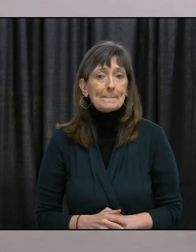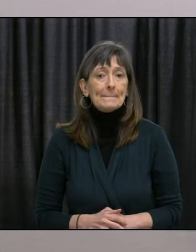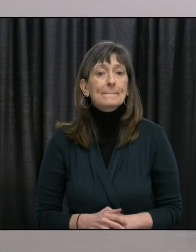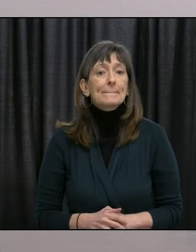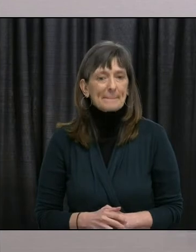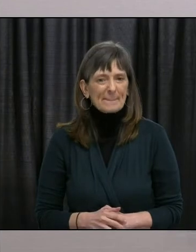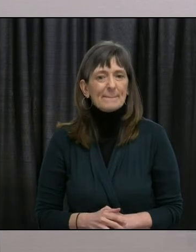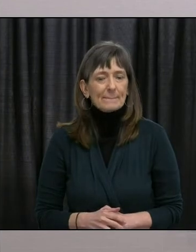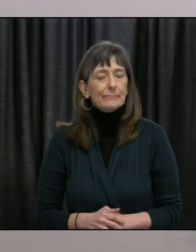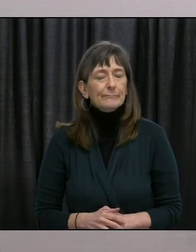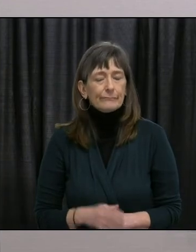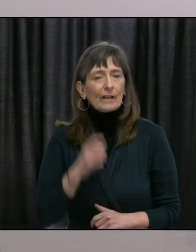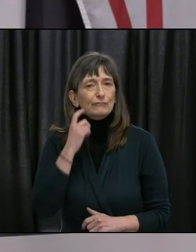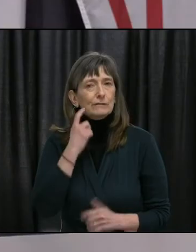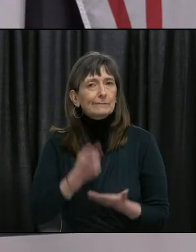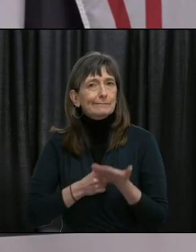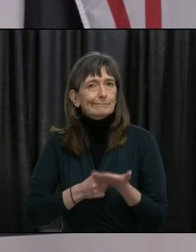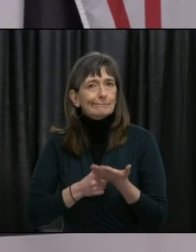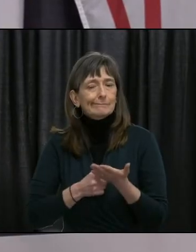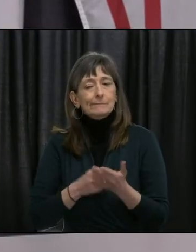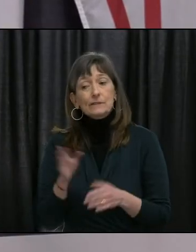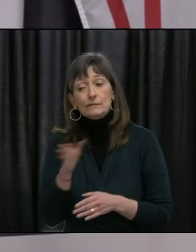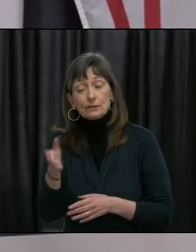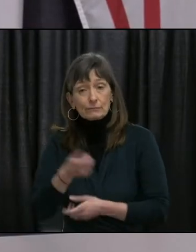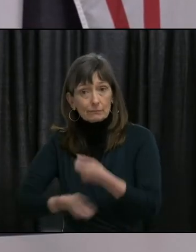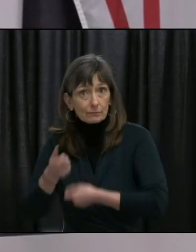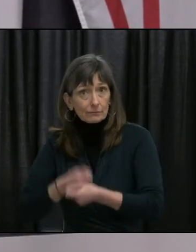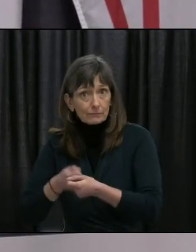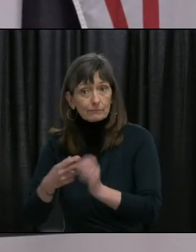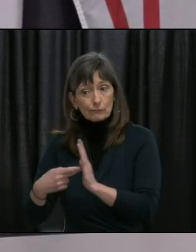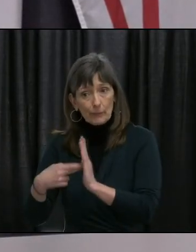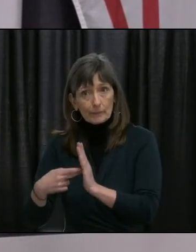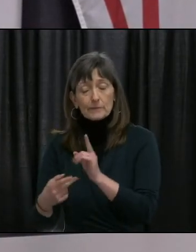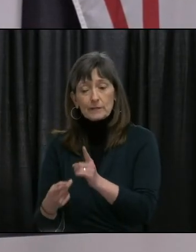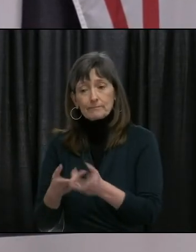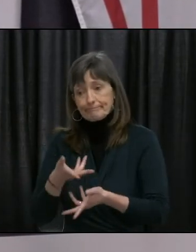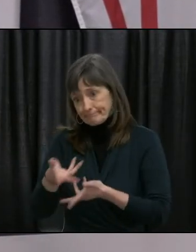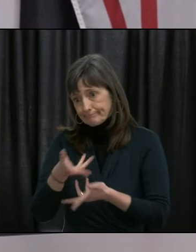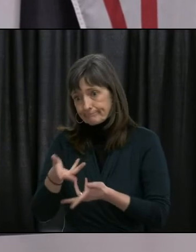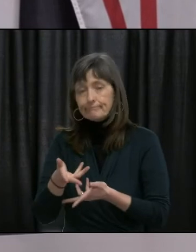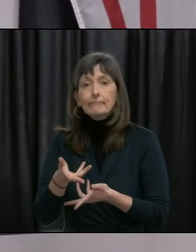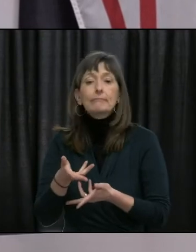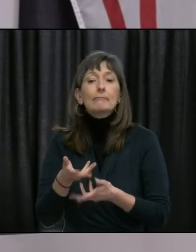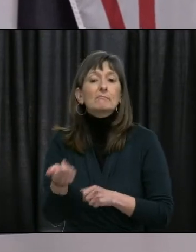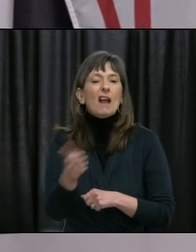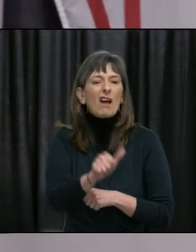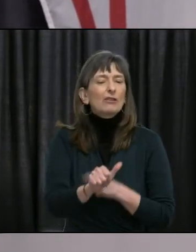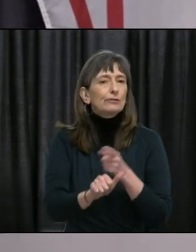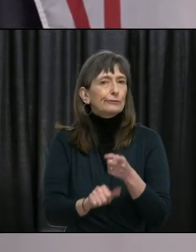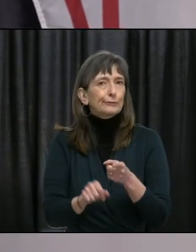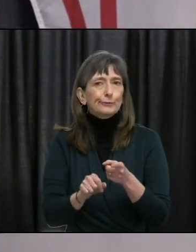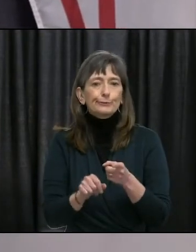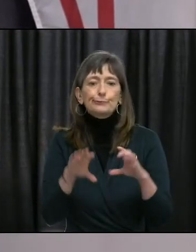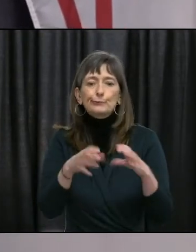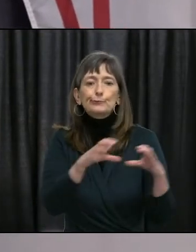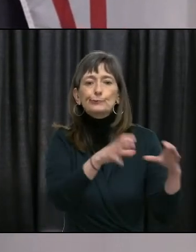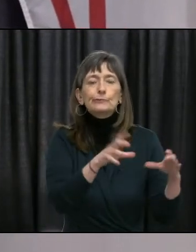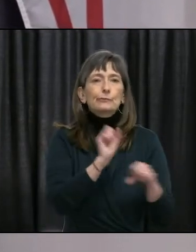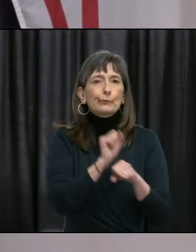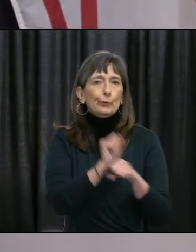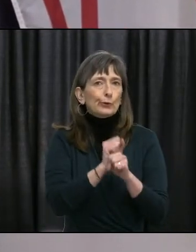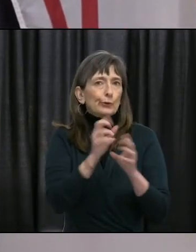have conversations with fish harvesters representatives and other groups working